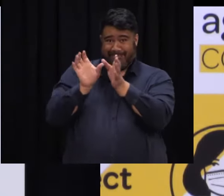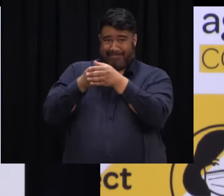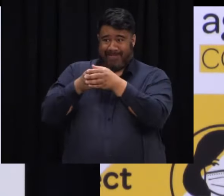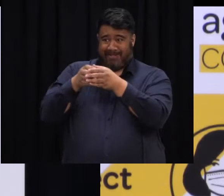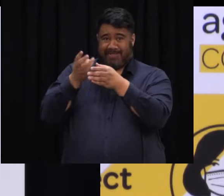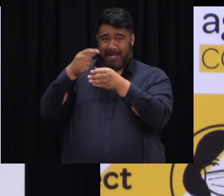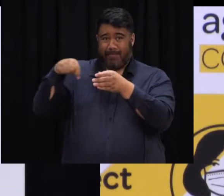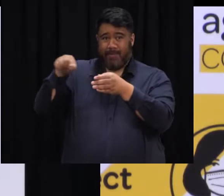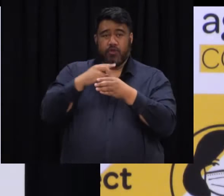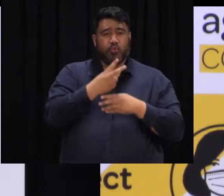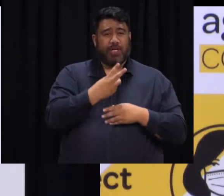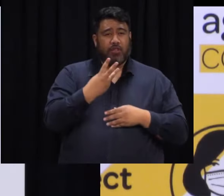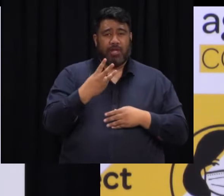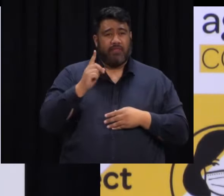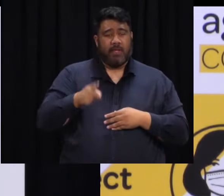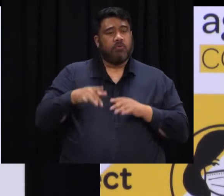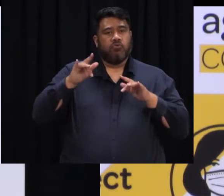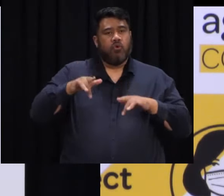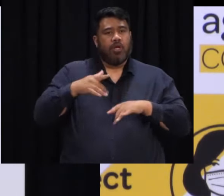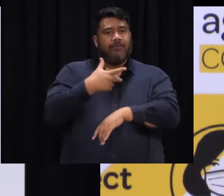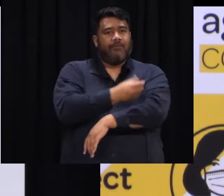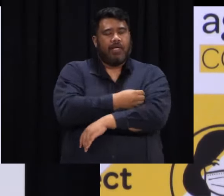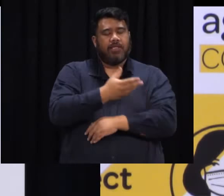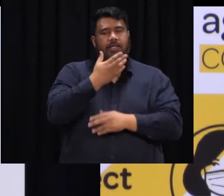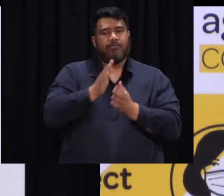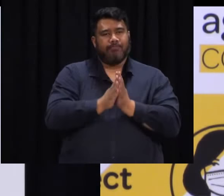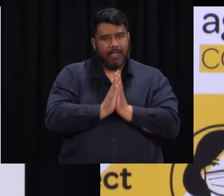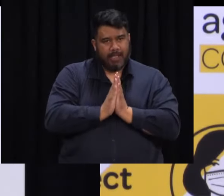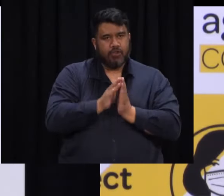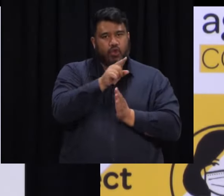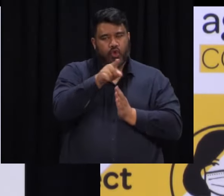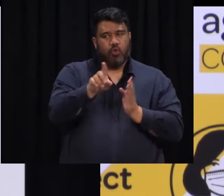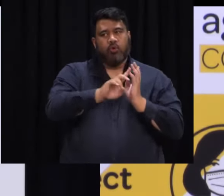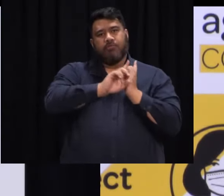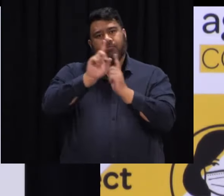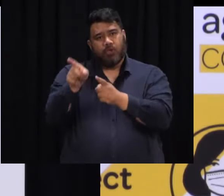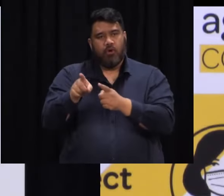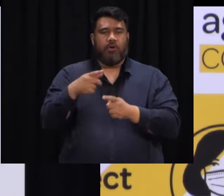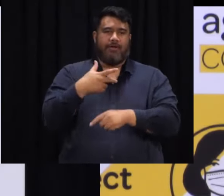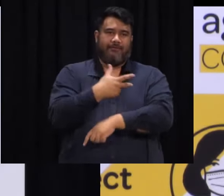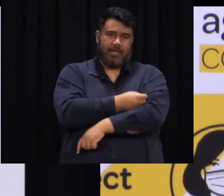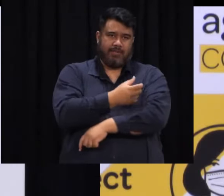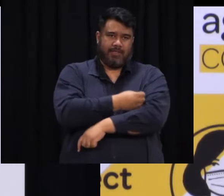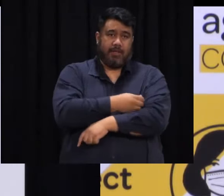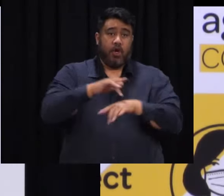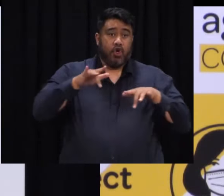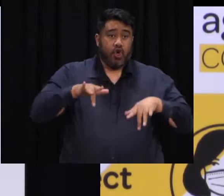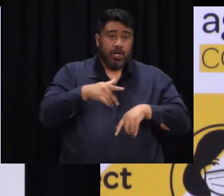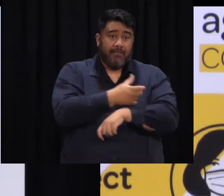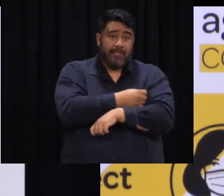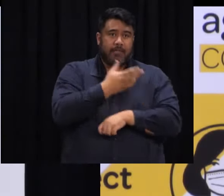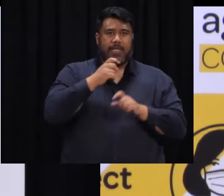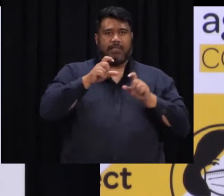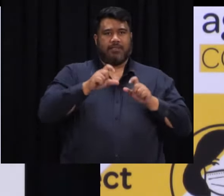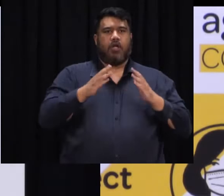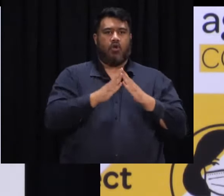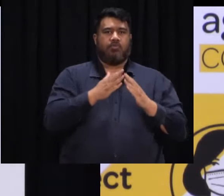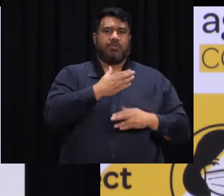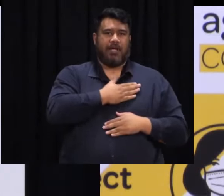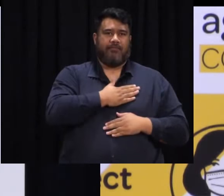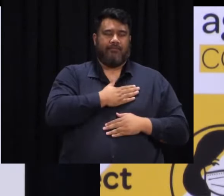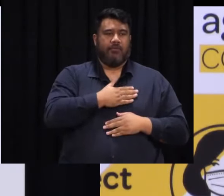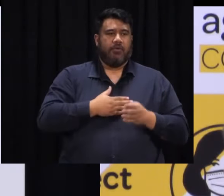been vaccinated. We're asking them, please be vaccinated, and until that time, keep yourself safe. Jenna, and then I'll come across to you,